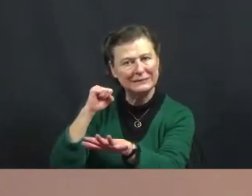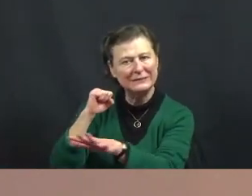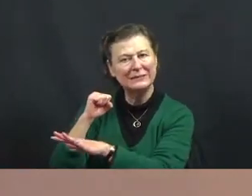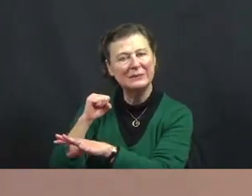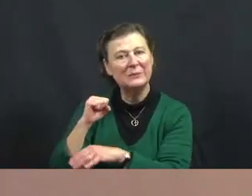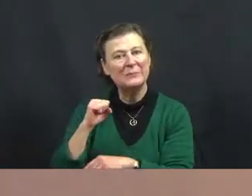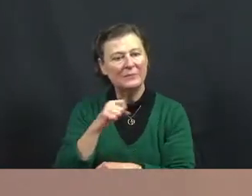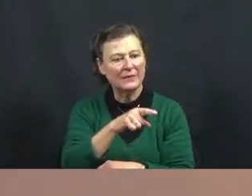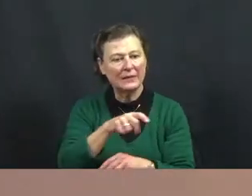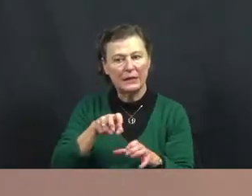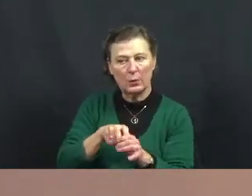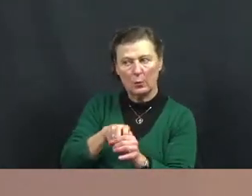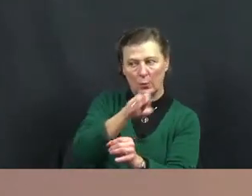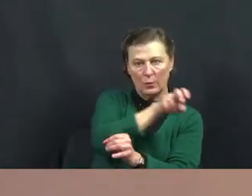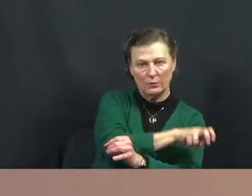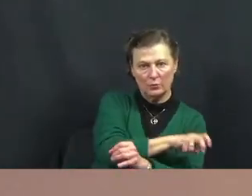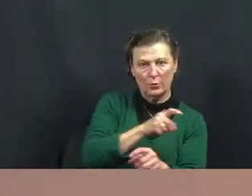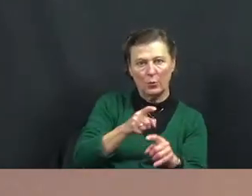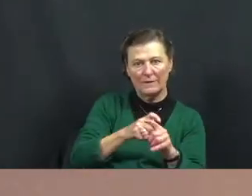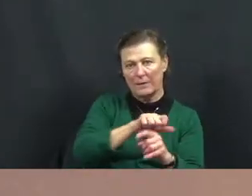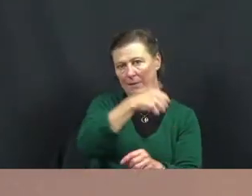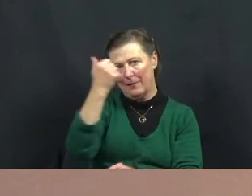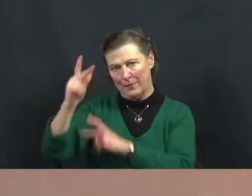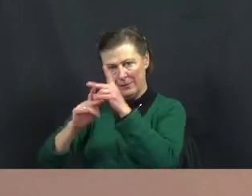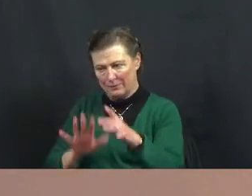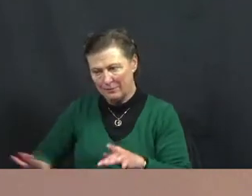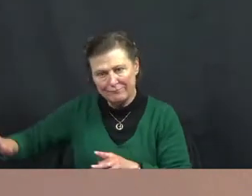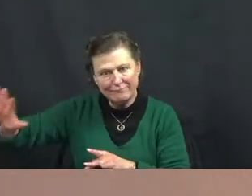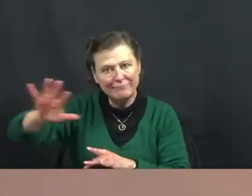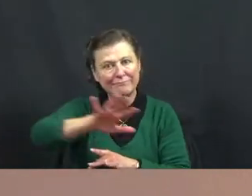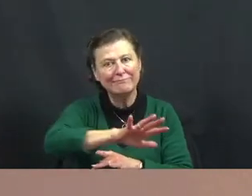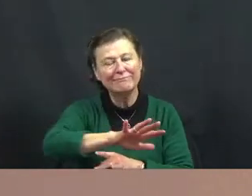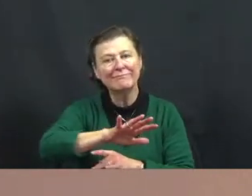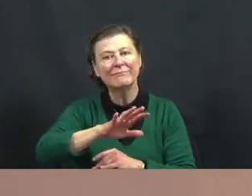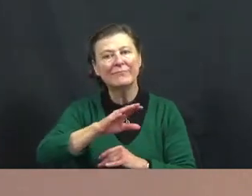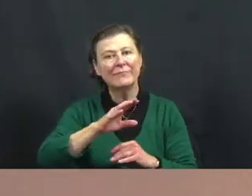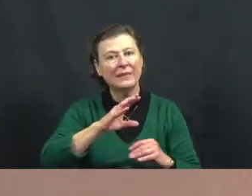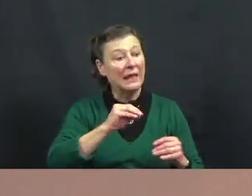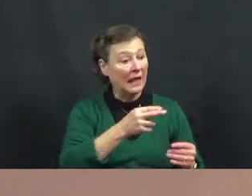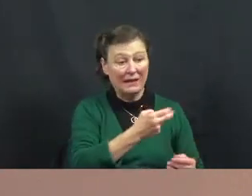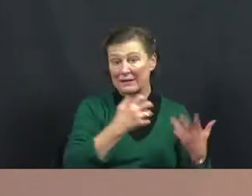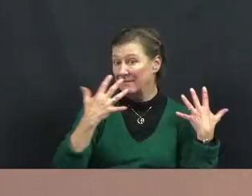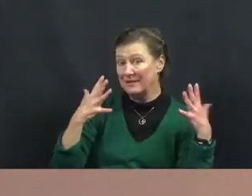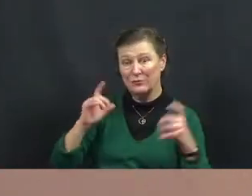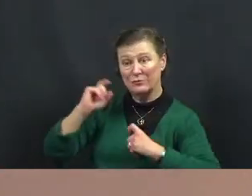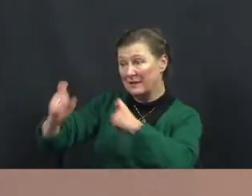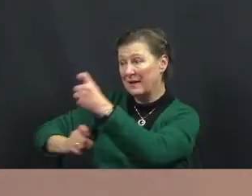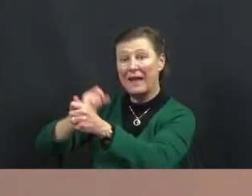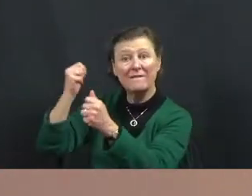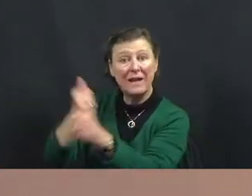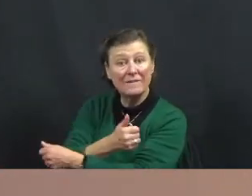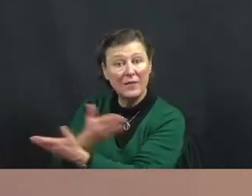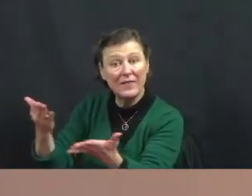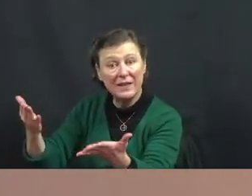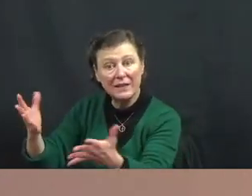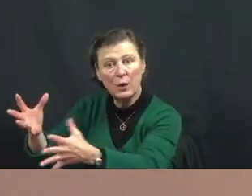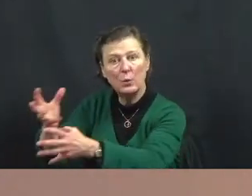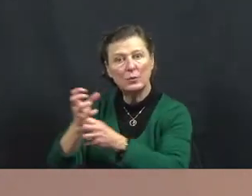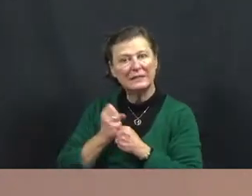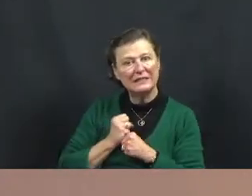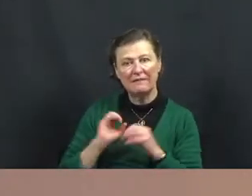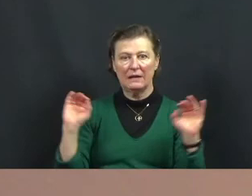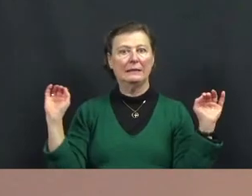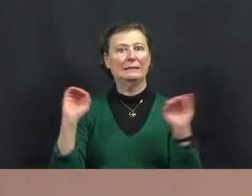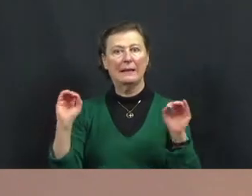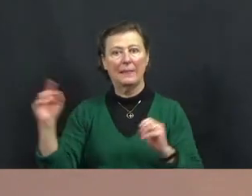He withdrew from his fellow man, and he had given them everything and had received nothing in